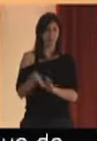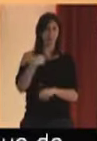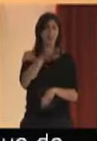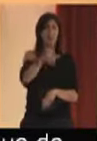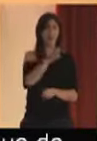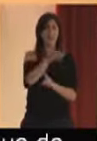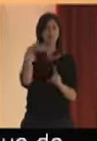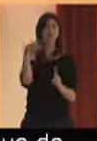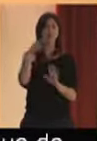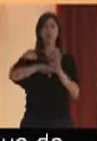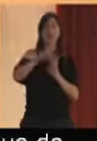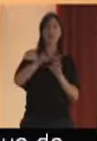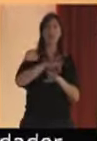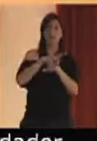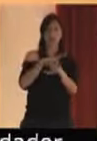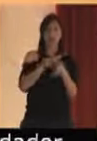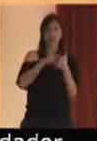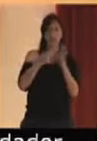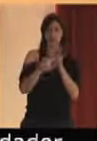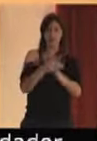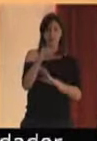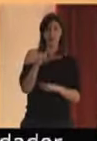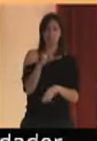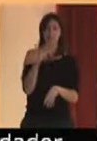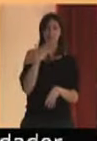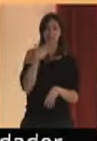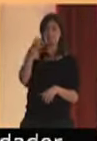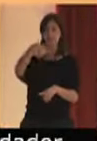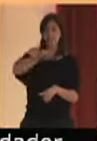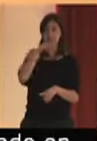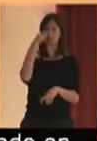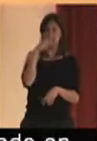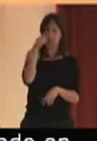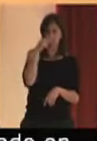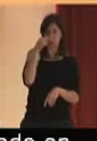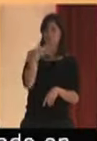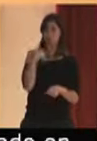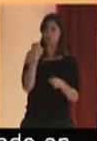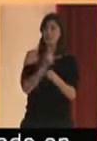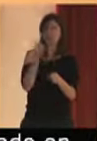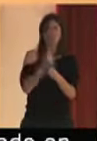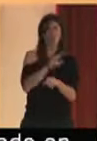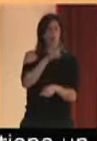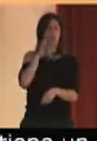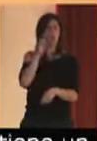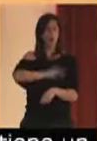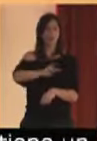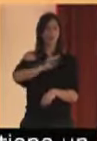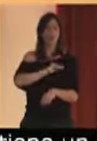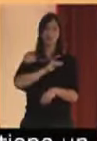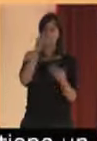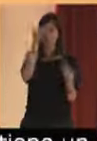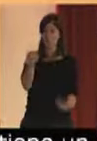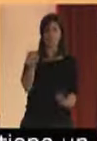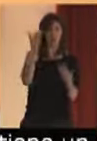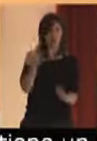We have started working on action guides and that help people that have reached an obstacle. But your work is very interesting,